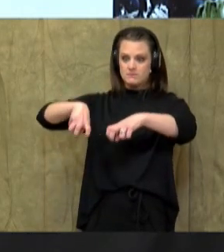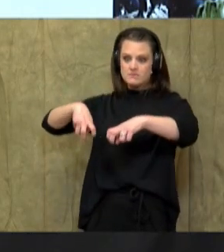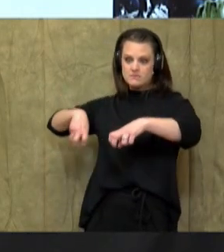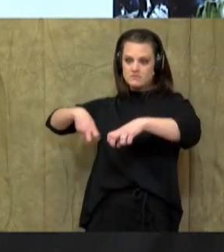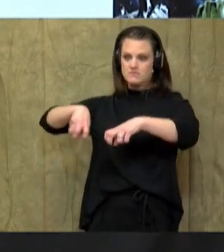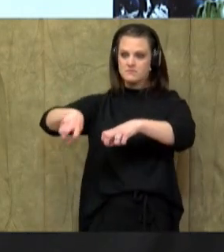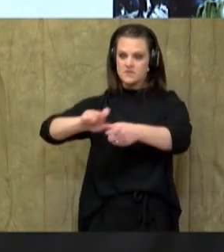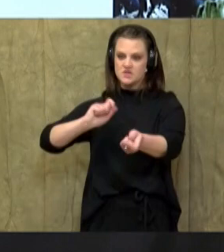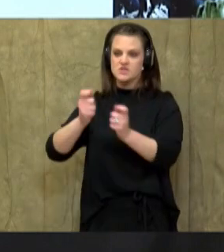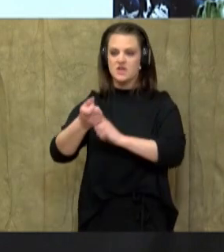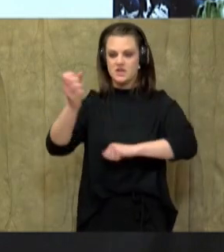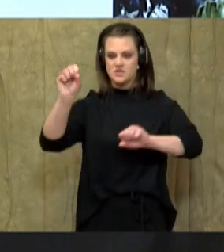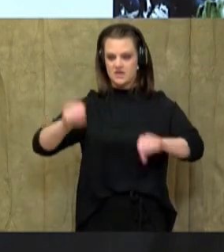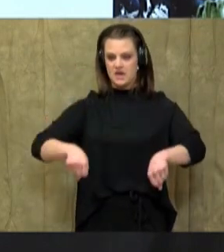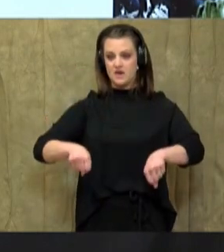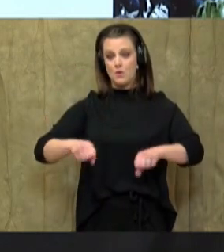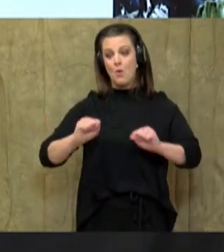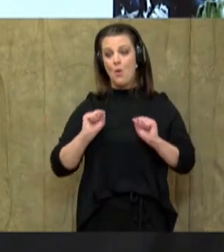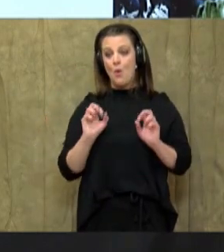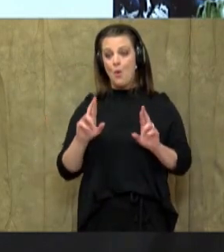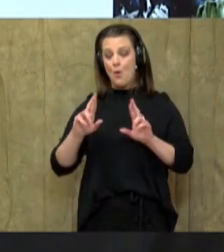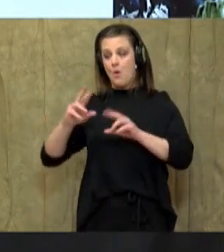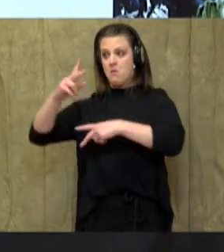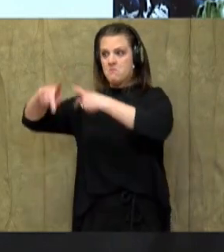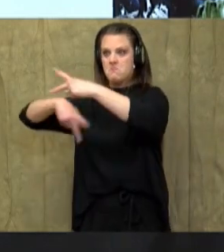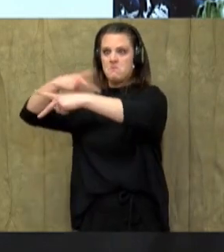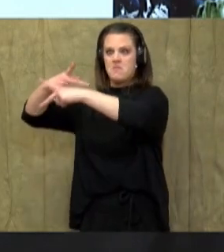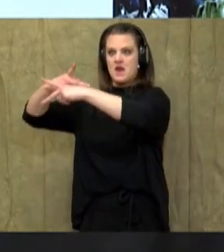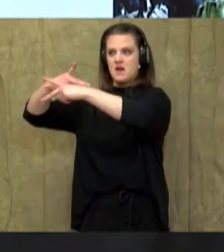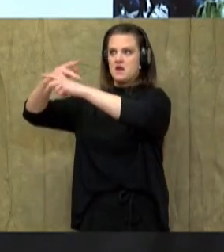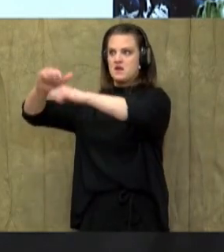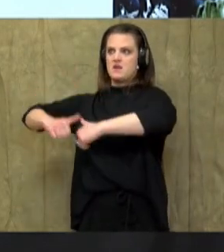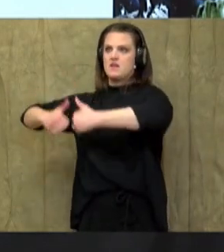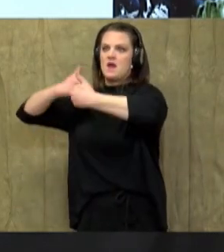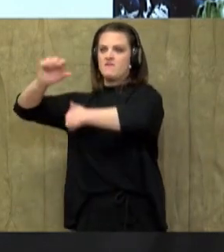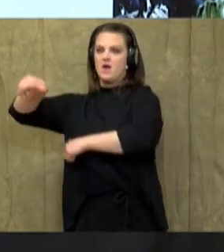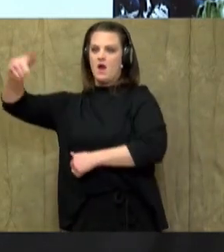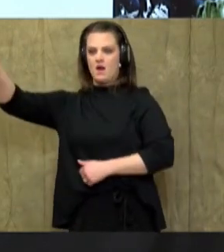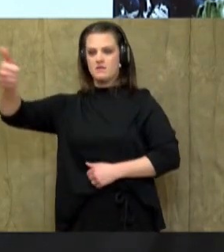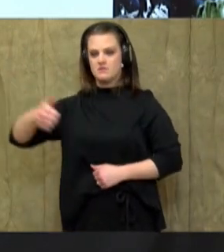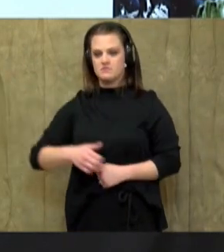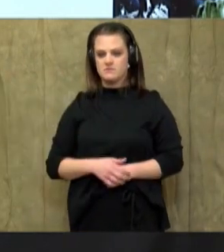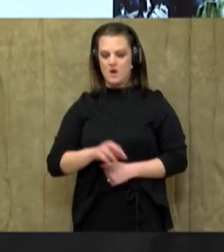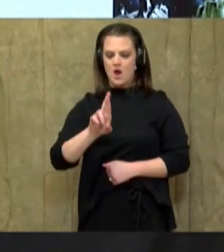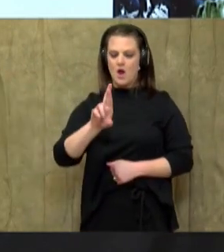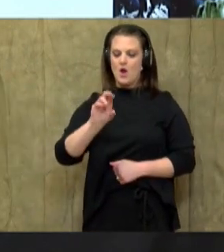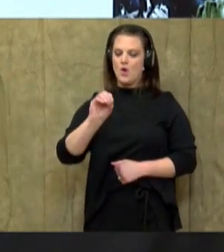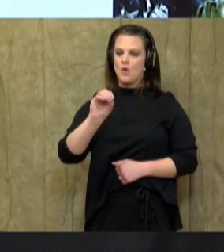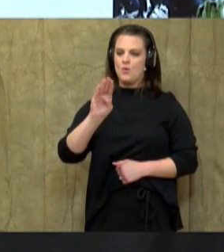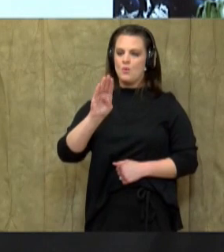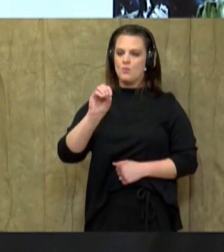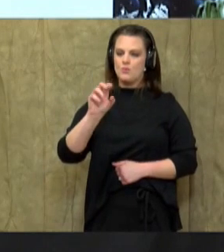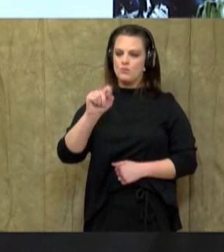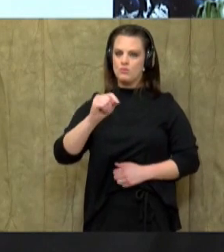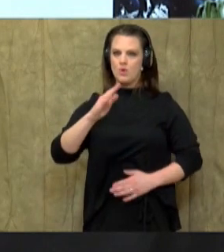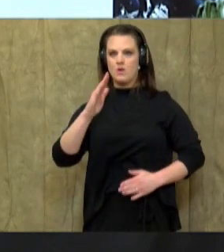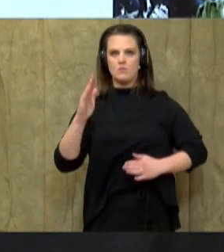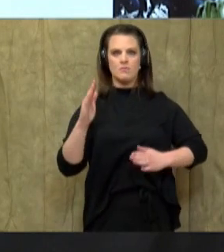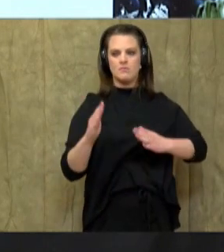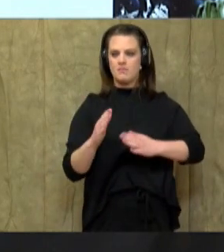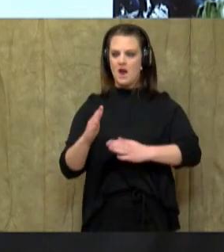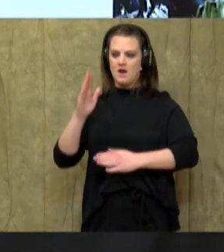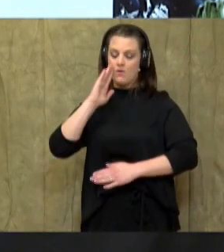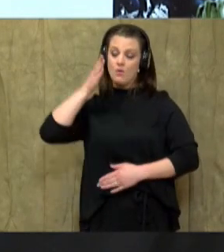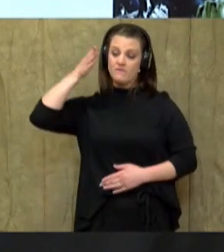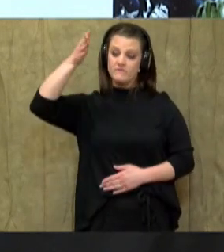even include life on other planets. Many times you may see robots or even futuristic means